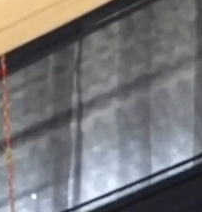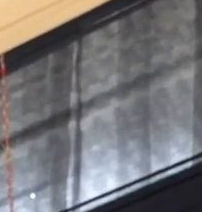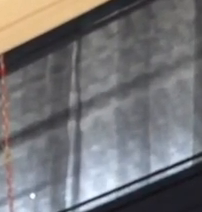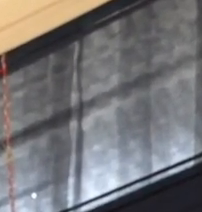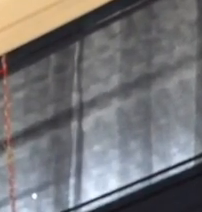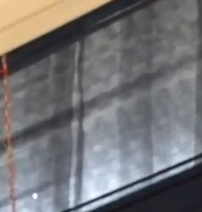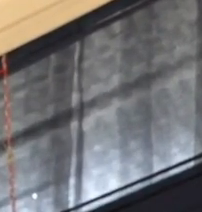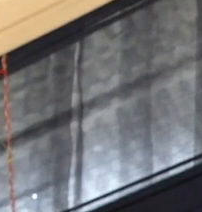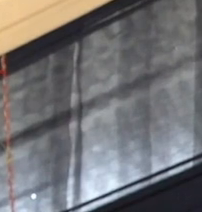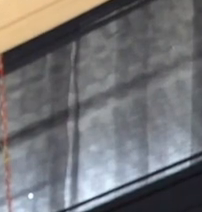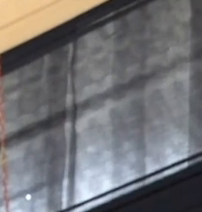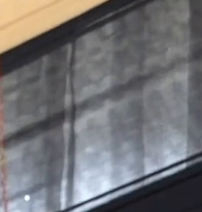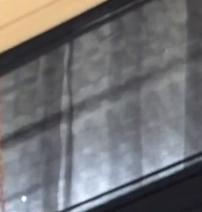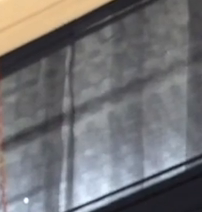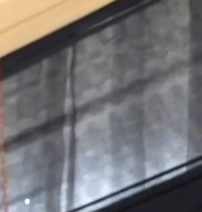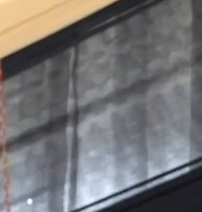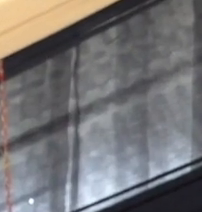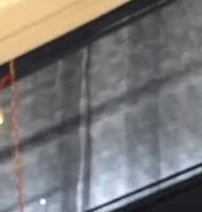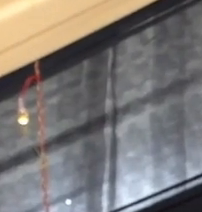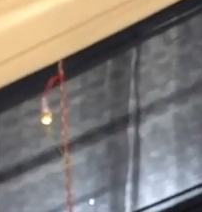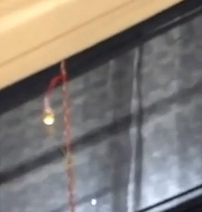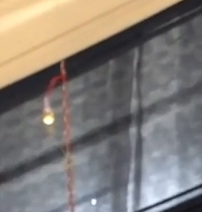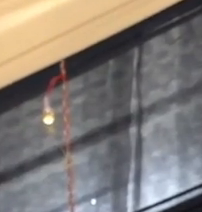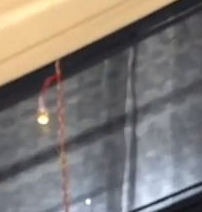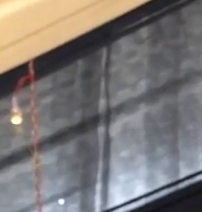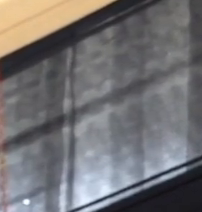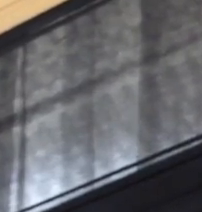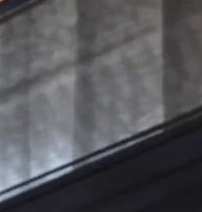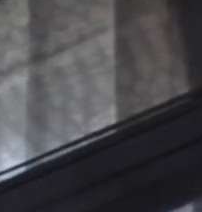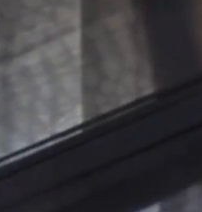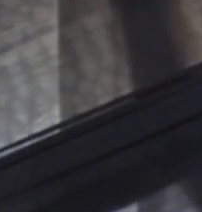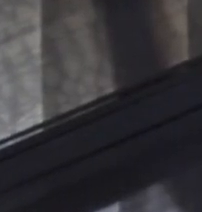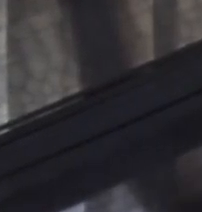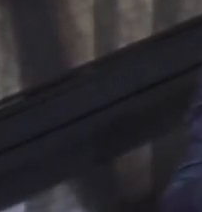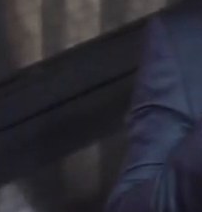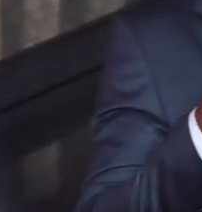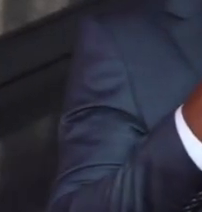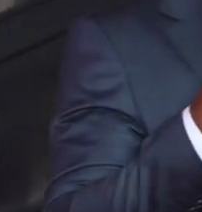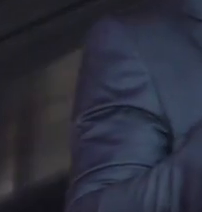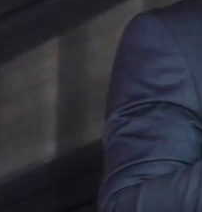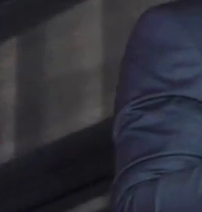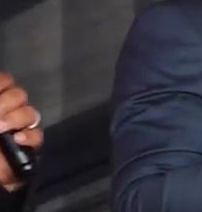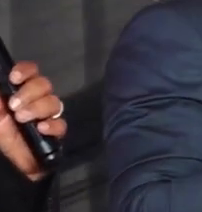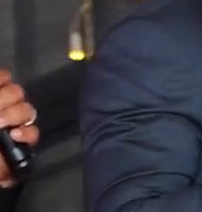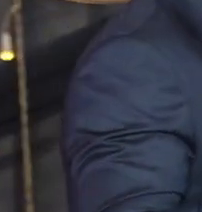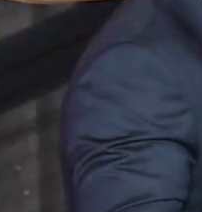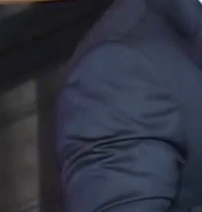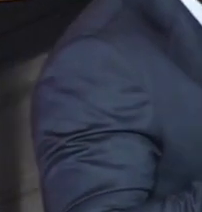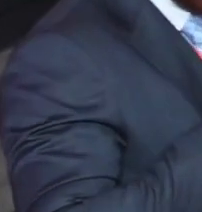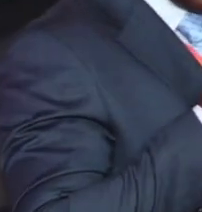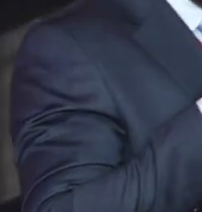he can do in December. Anaweza fanya mwezi wa 12. What do you think would have taken